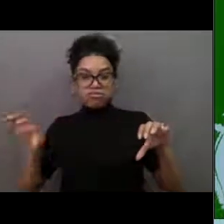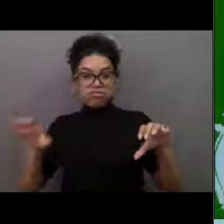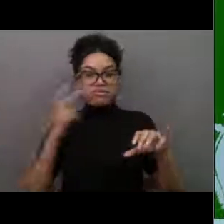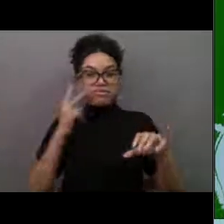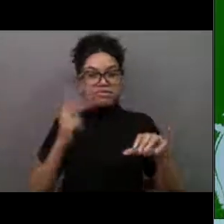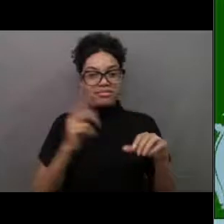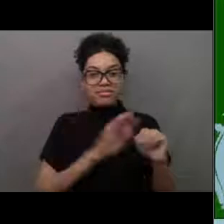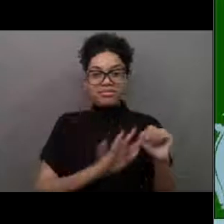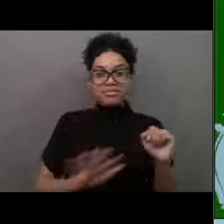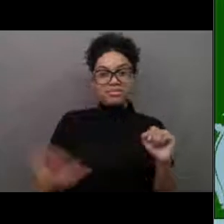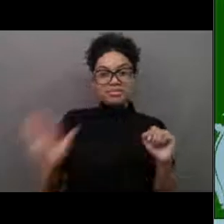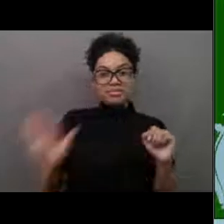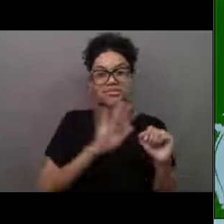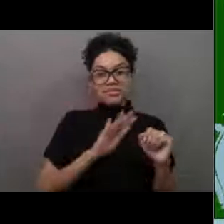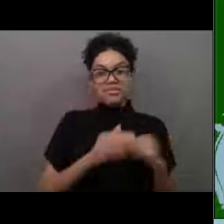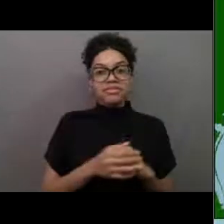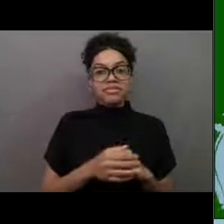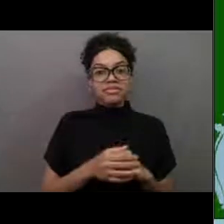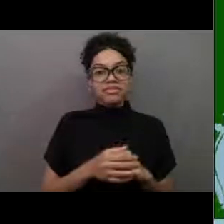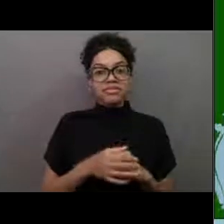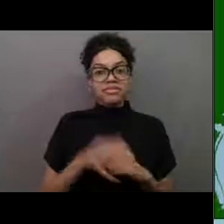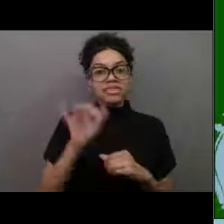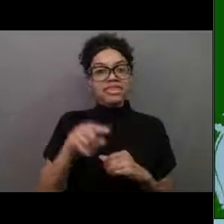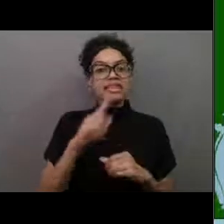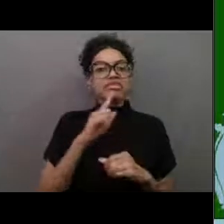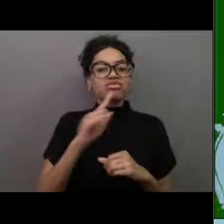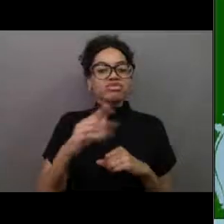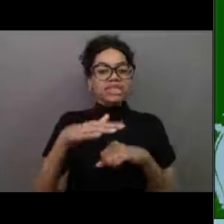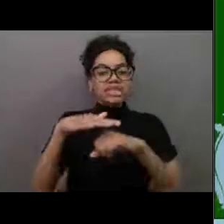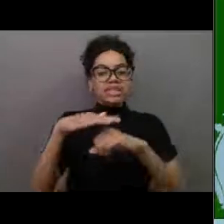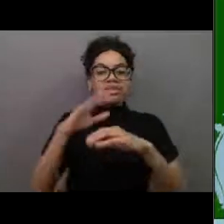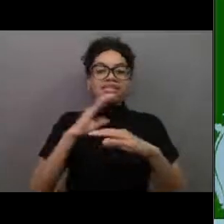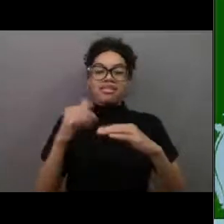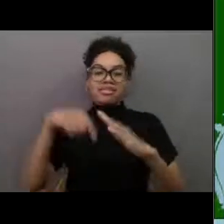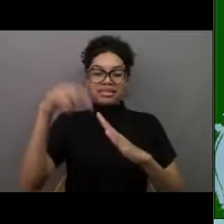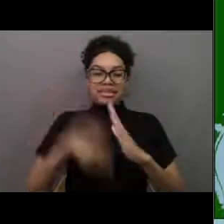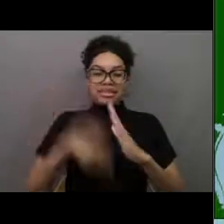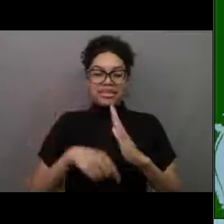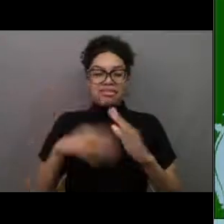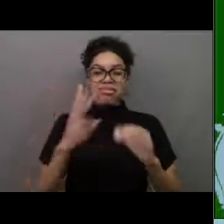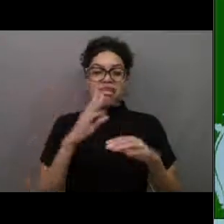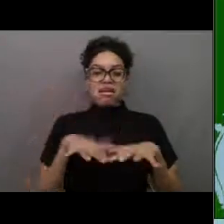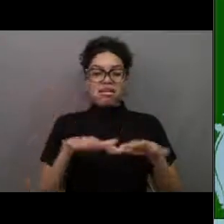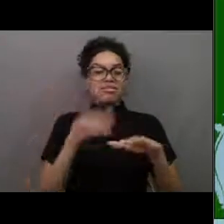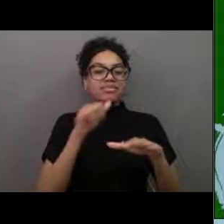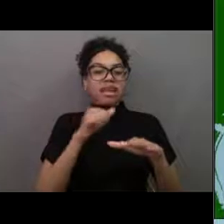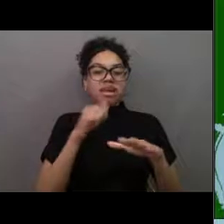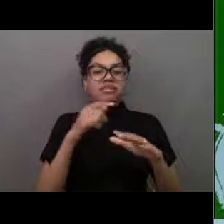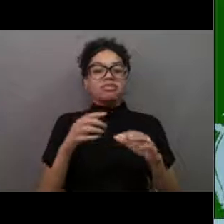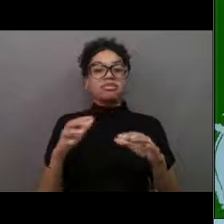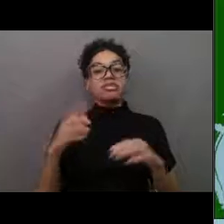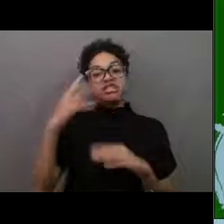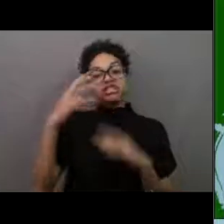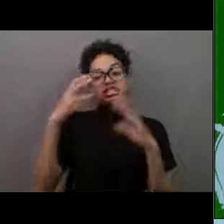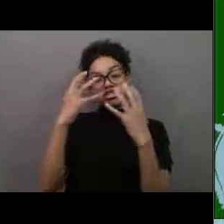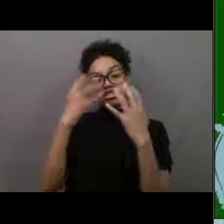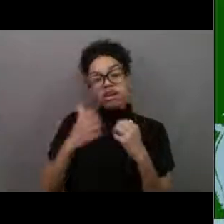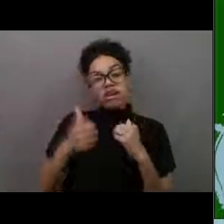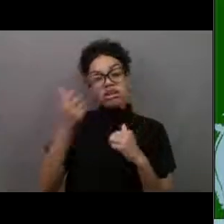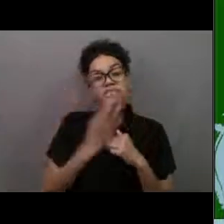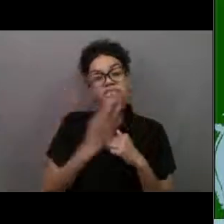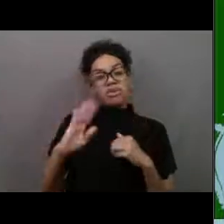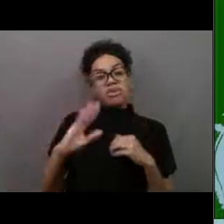continental shelf. That's the shallowest part of the ocean just off of the main continental area. And then in the darker blue, it gets into much deeper